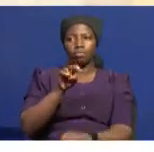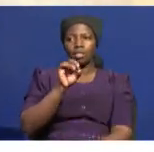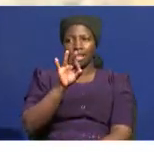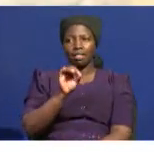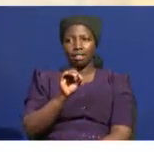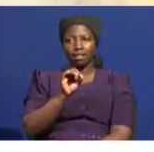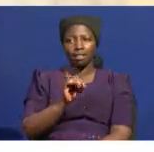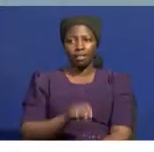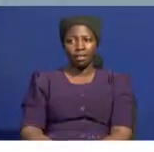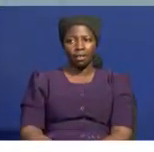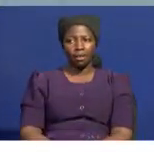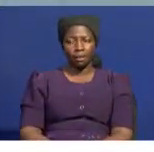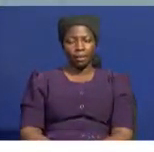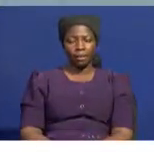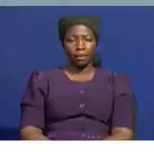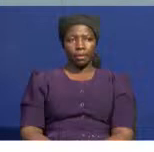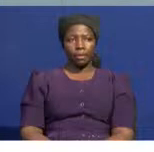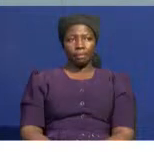Edition.